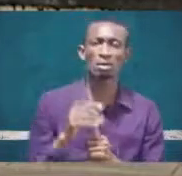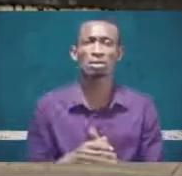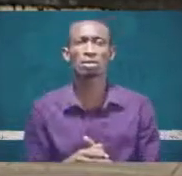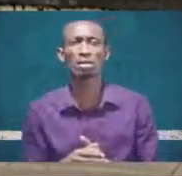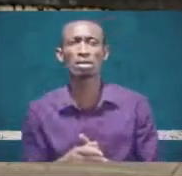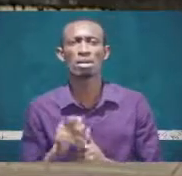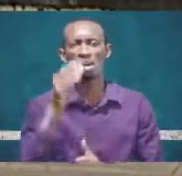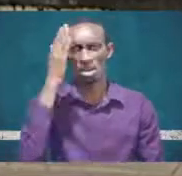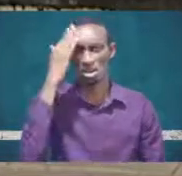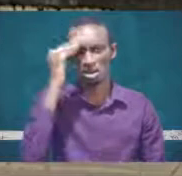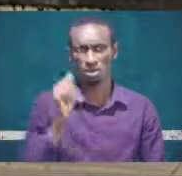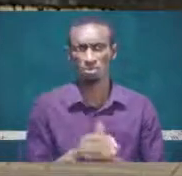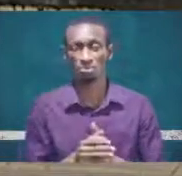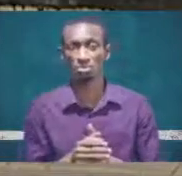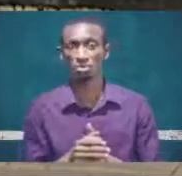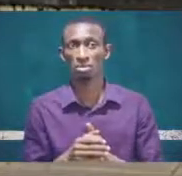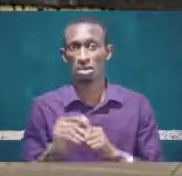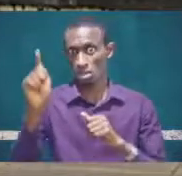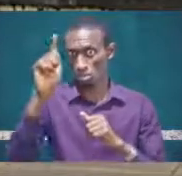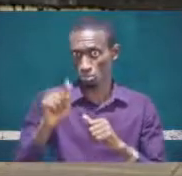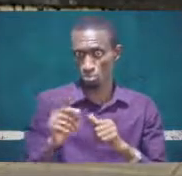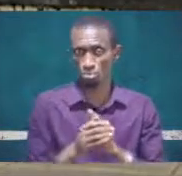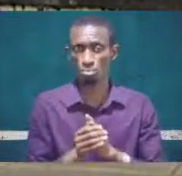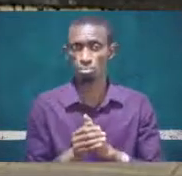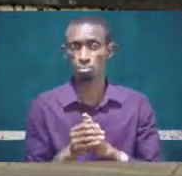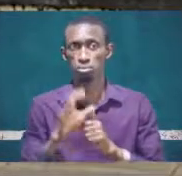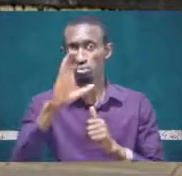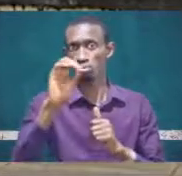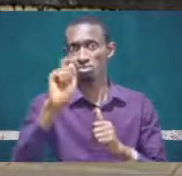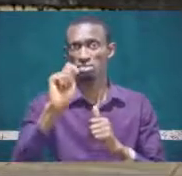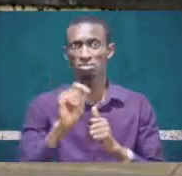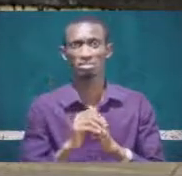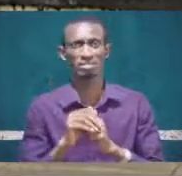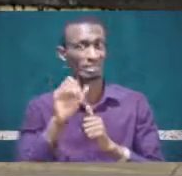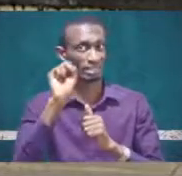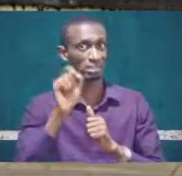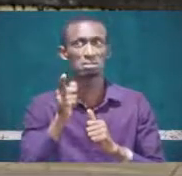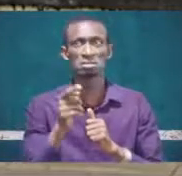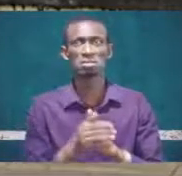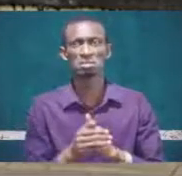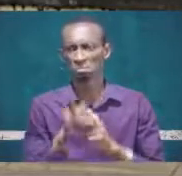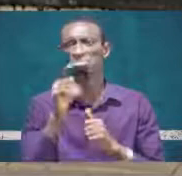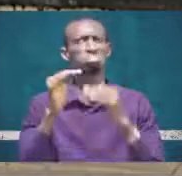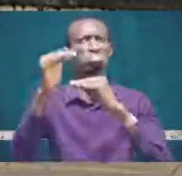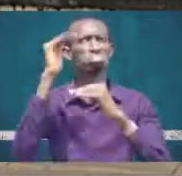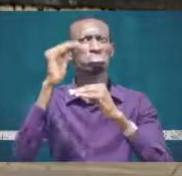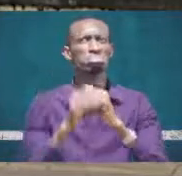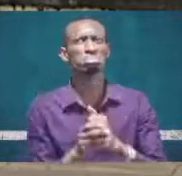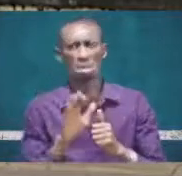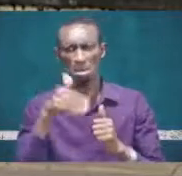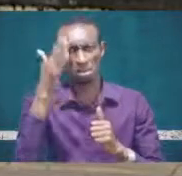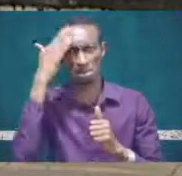And we know that the integral of cosine x is known already. It is a standard integral. It is